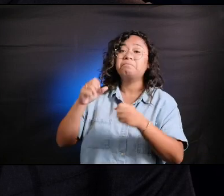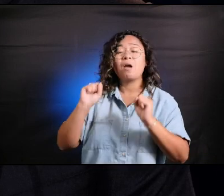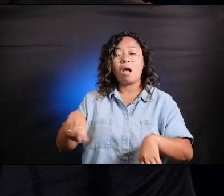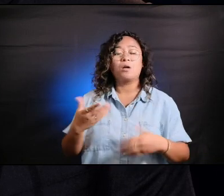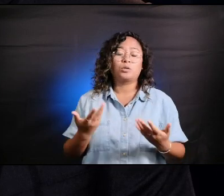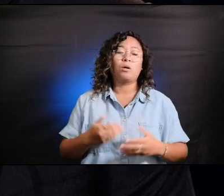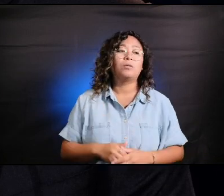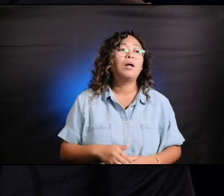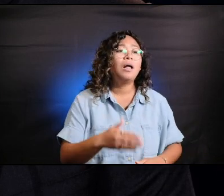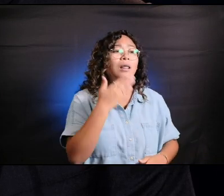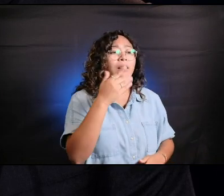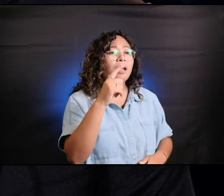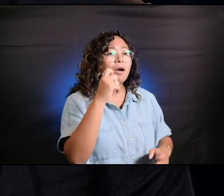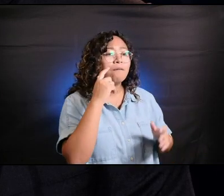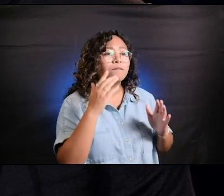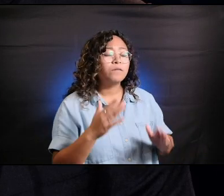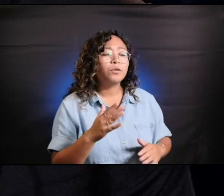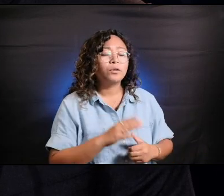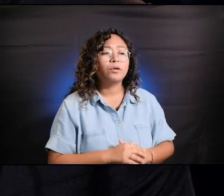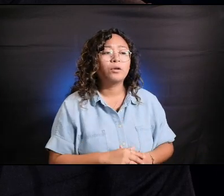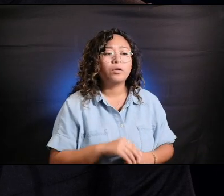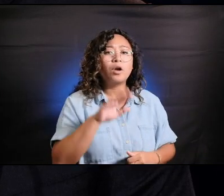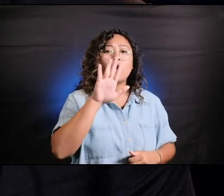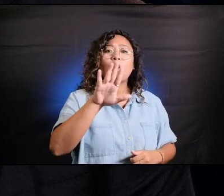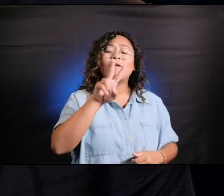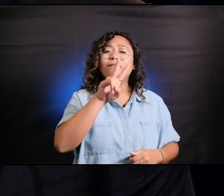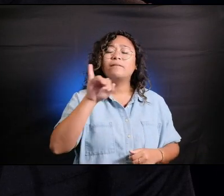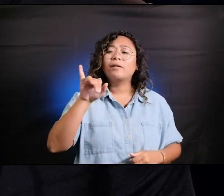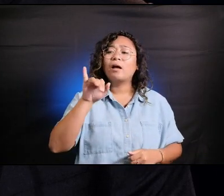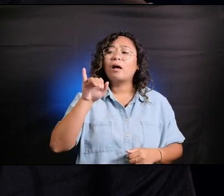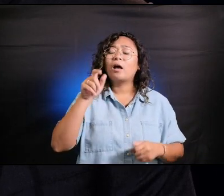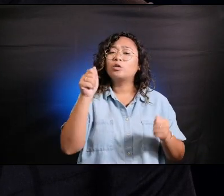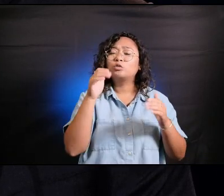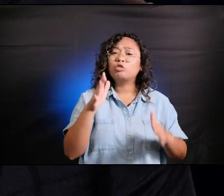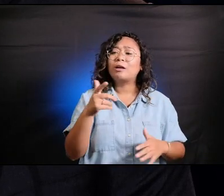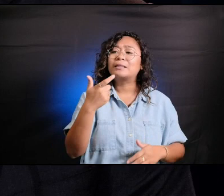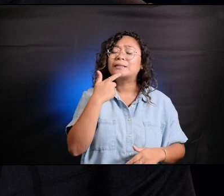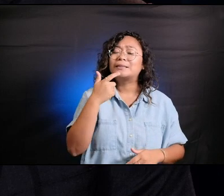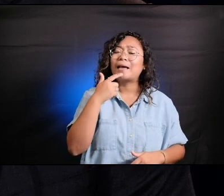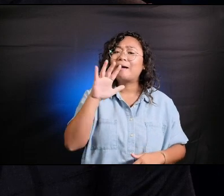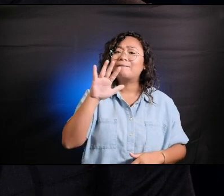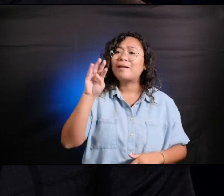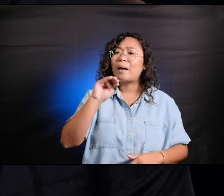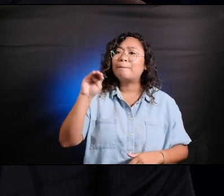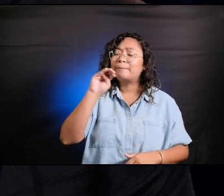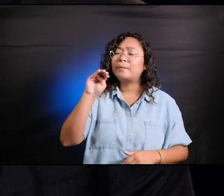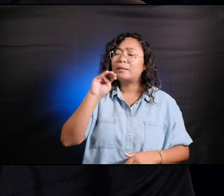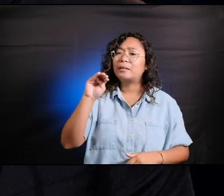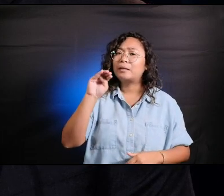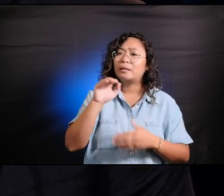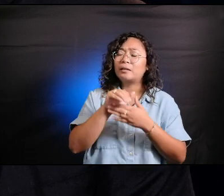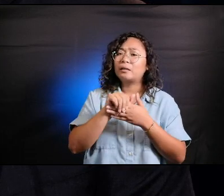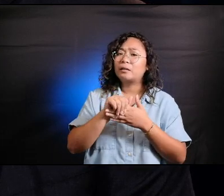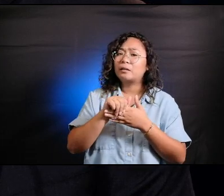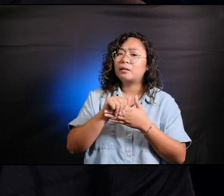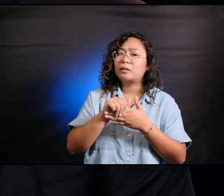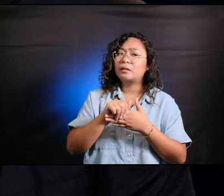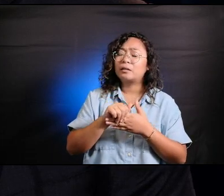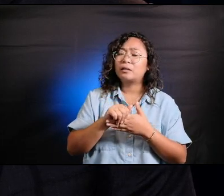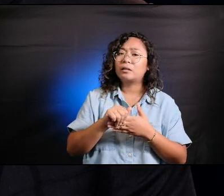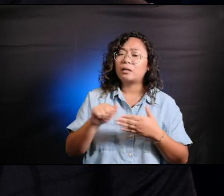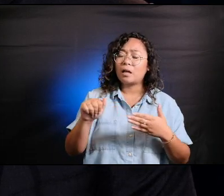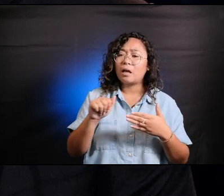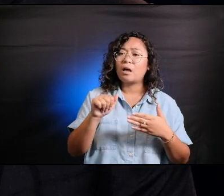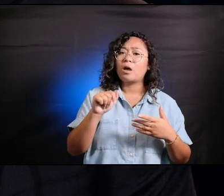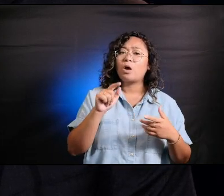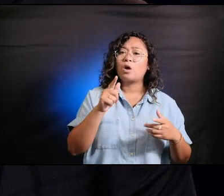Okay, Governor. So thank you. And again, your BIR director had said 5 million. They were projecting 5 million a week. Now you're saying about